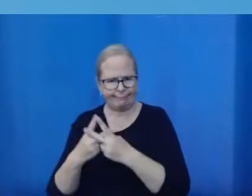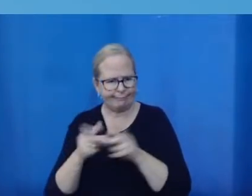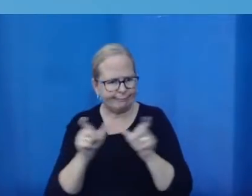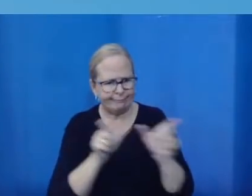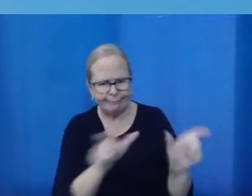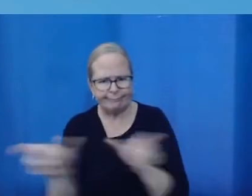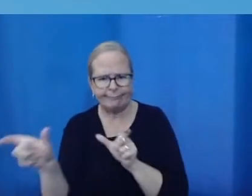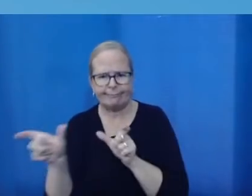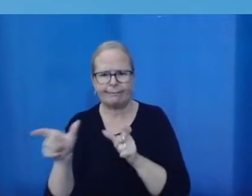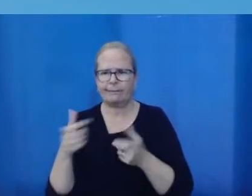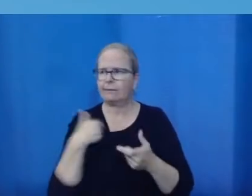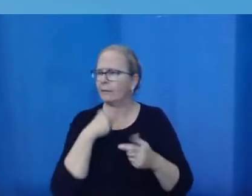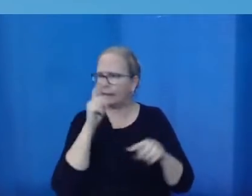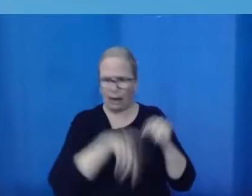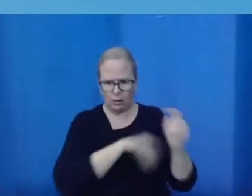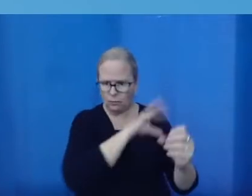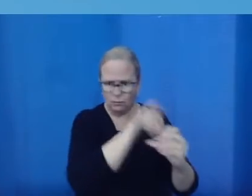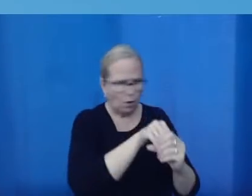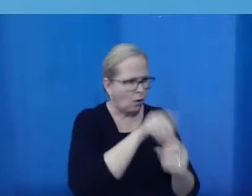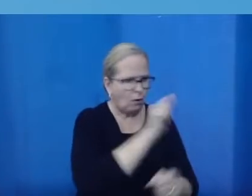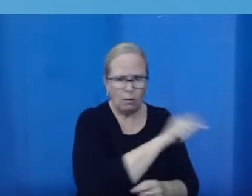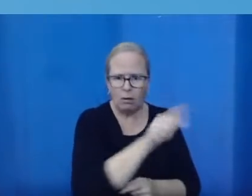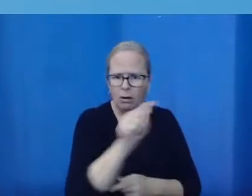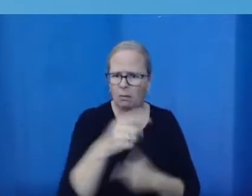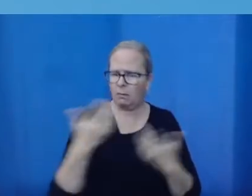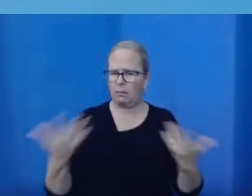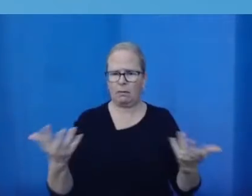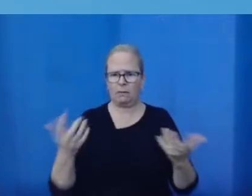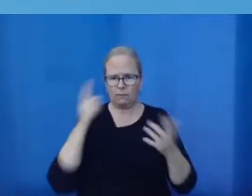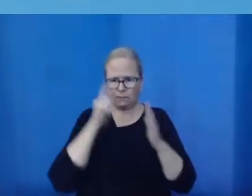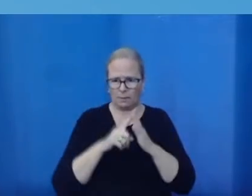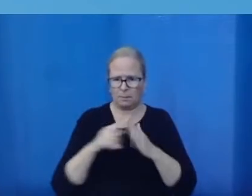can be really problematic. You can go on to the next slide.